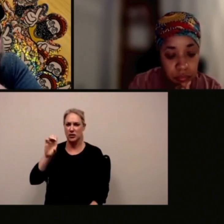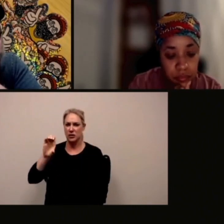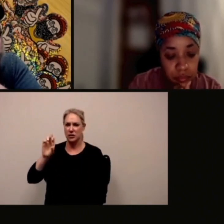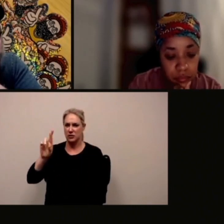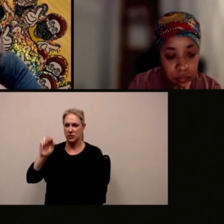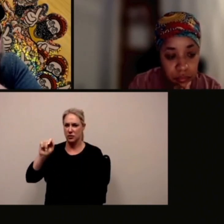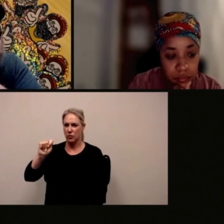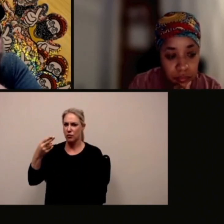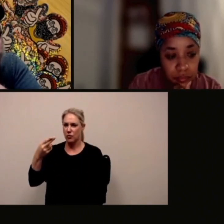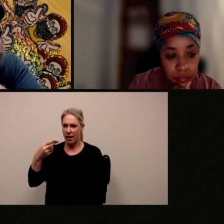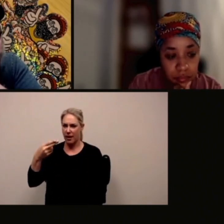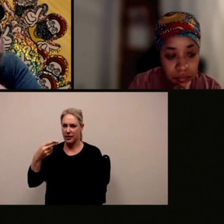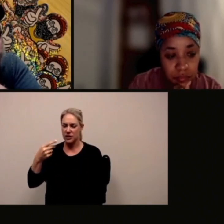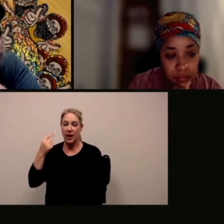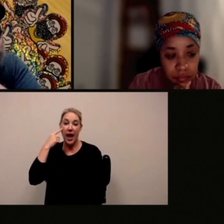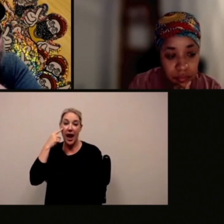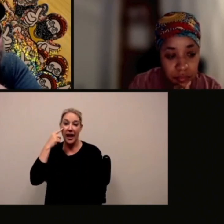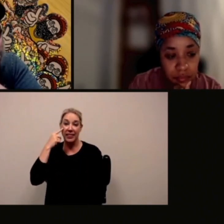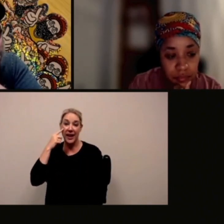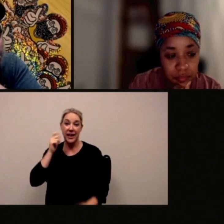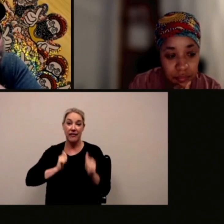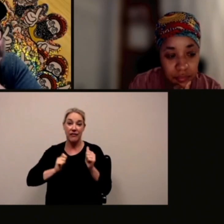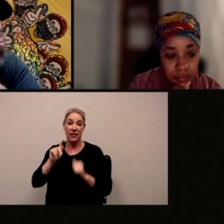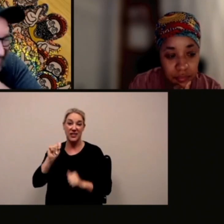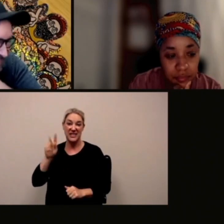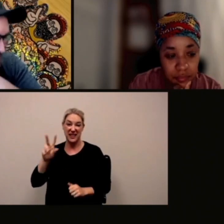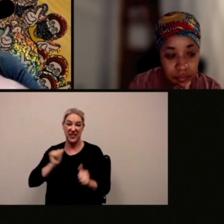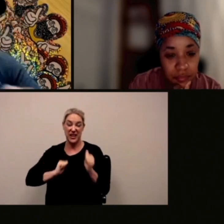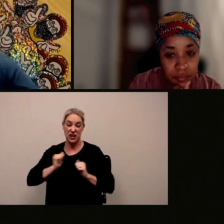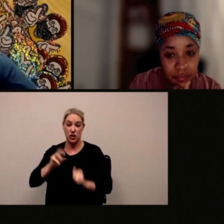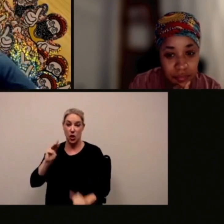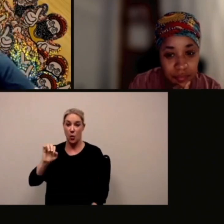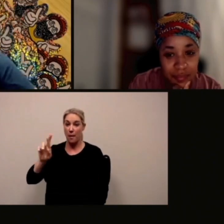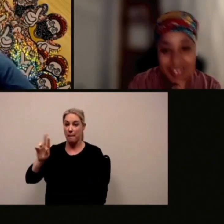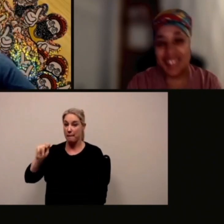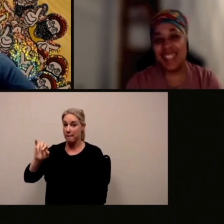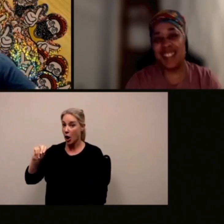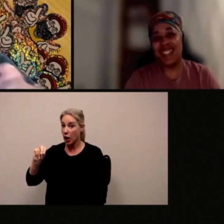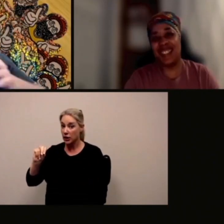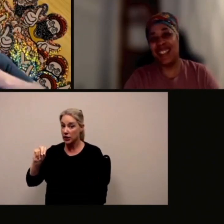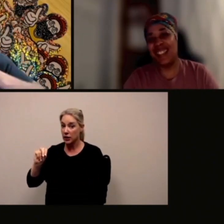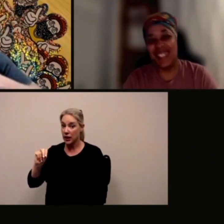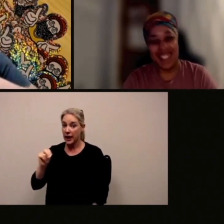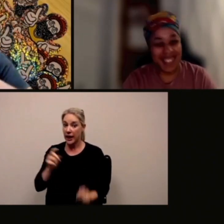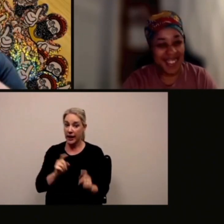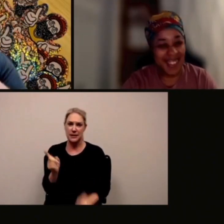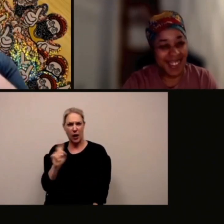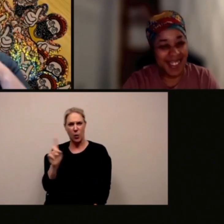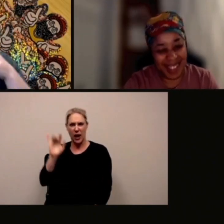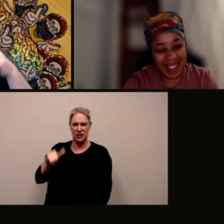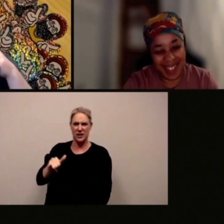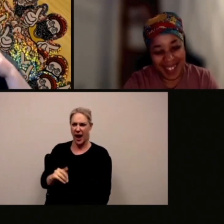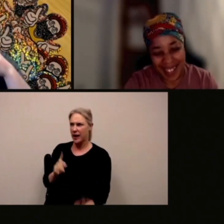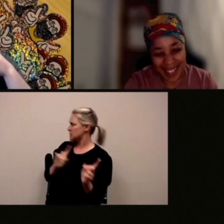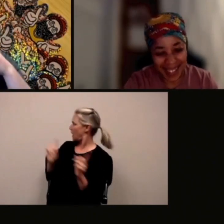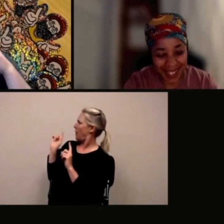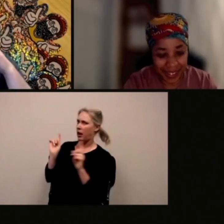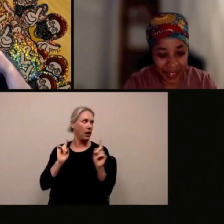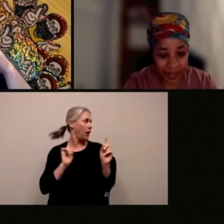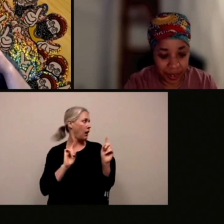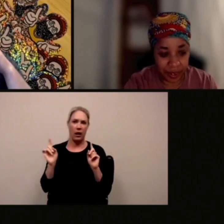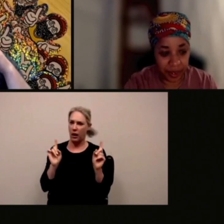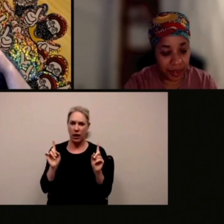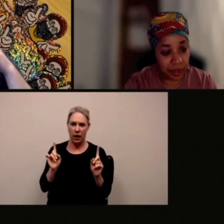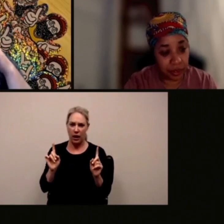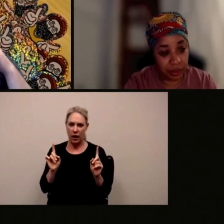the episode of Martin where he have to go back to Scratch. And they're like, where's that? And he turns around and everybody in the room pointing,